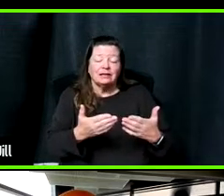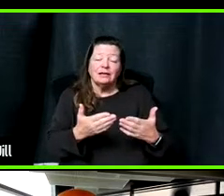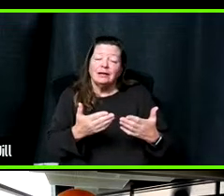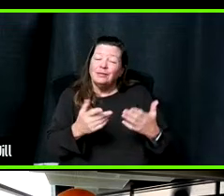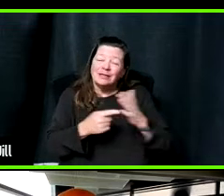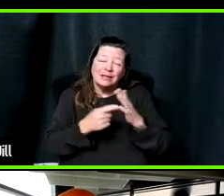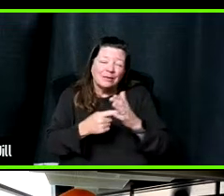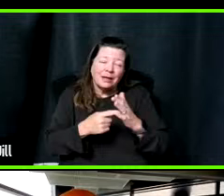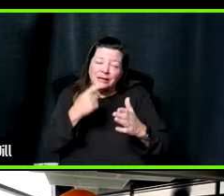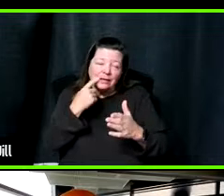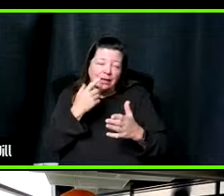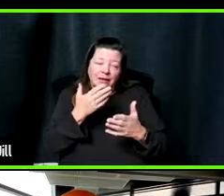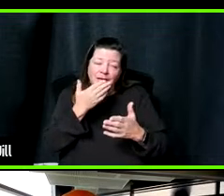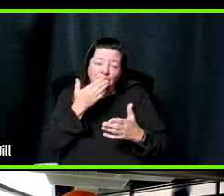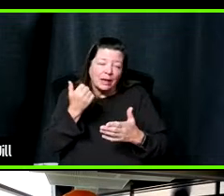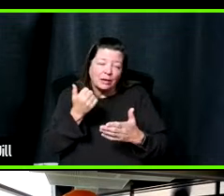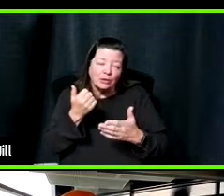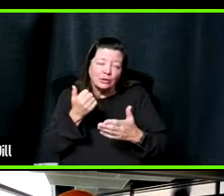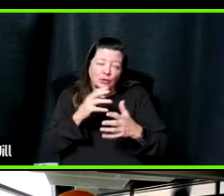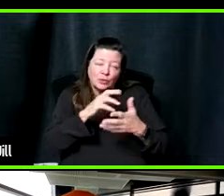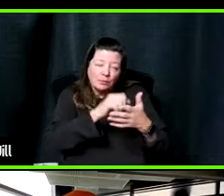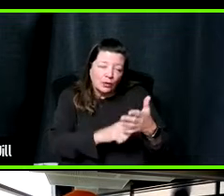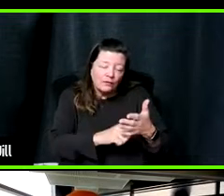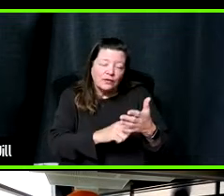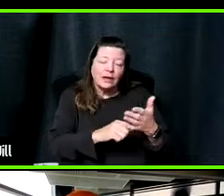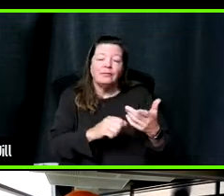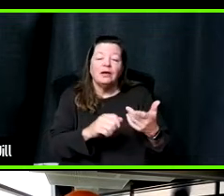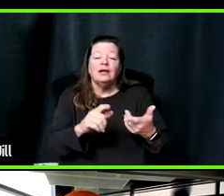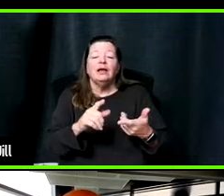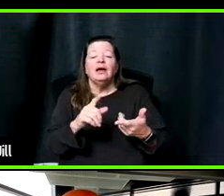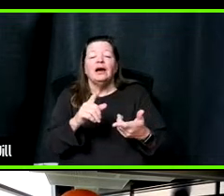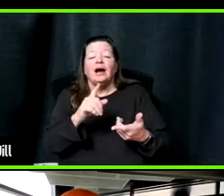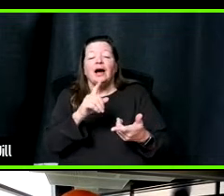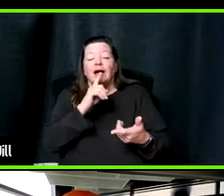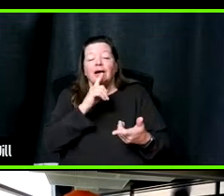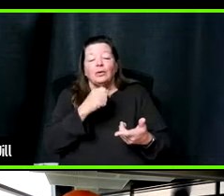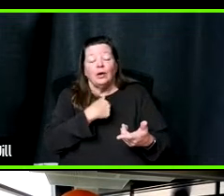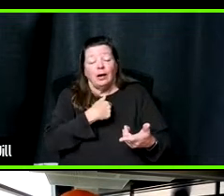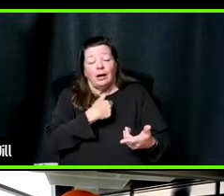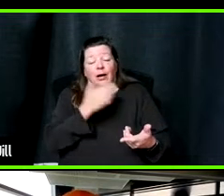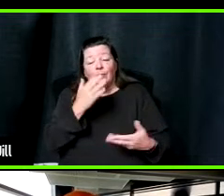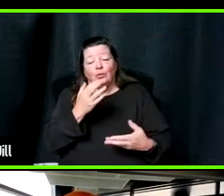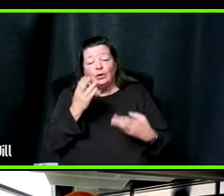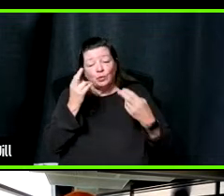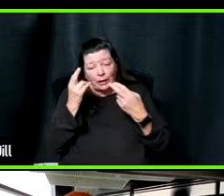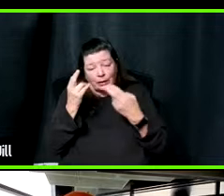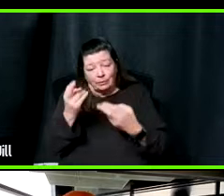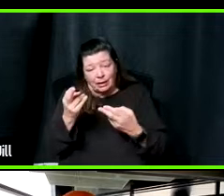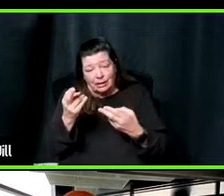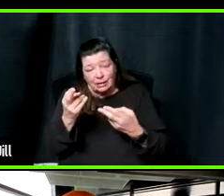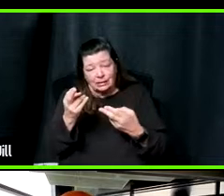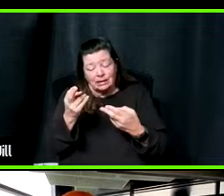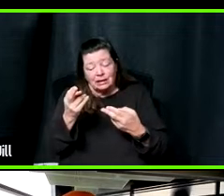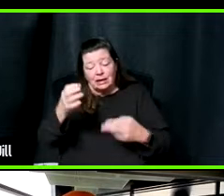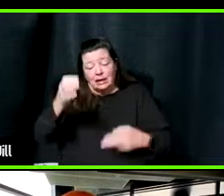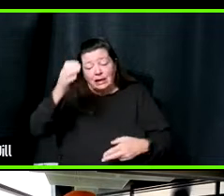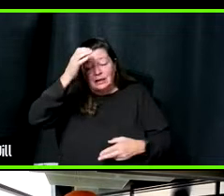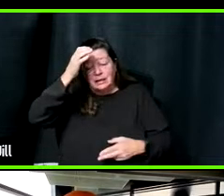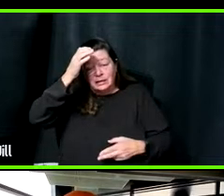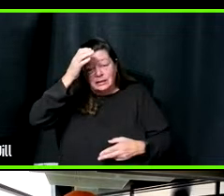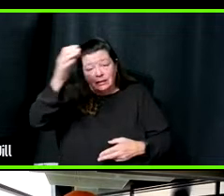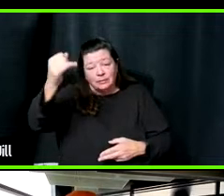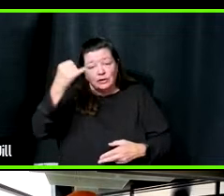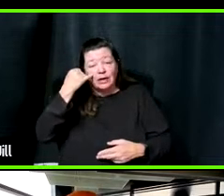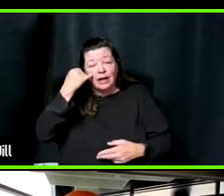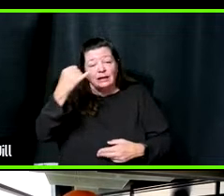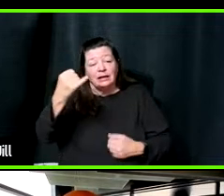and recycled in some way. And so I would just say, to the extent possible, I'd recommend that conceptual idea of